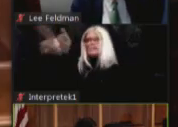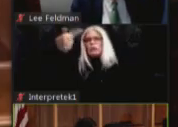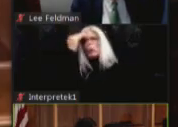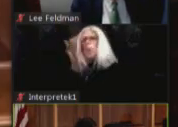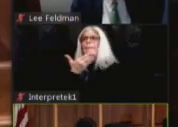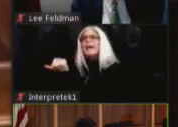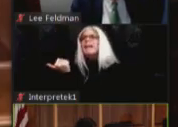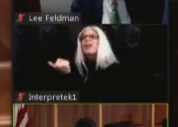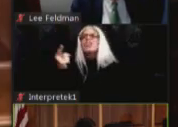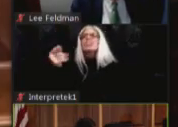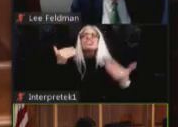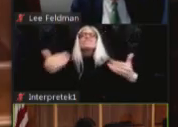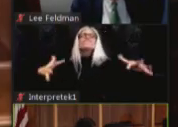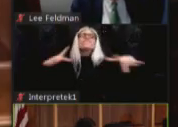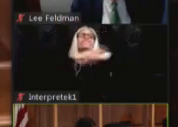without masks.